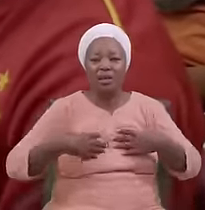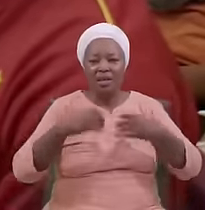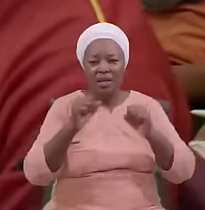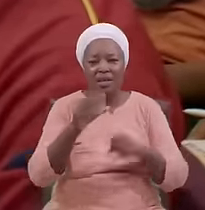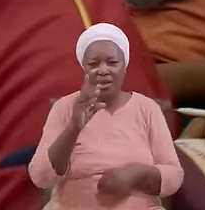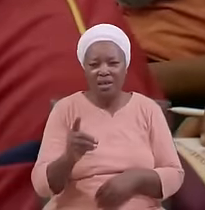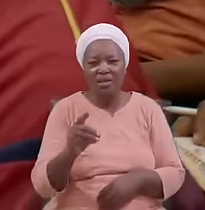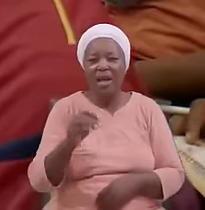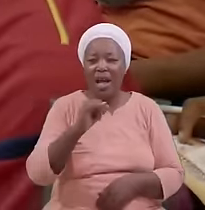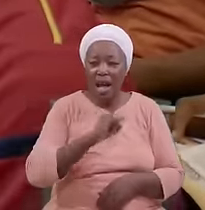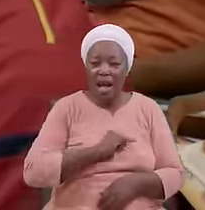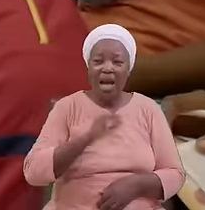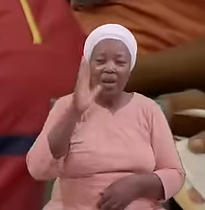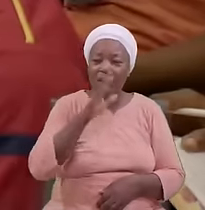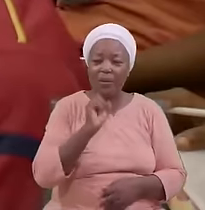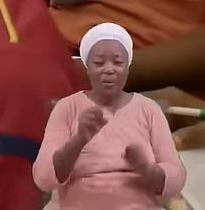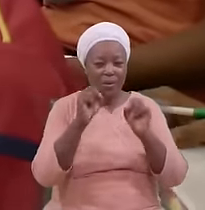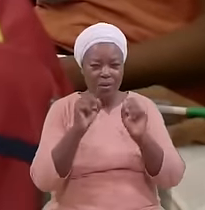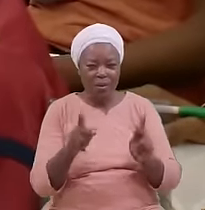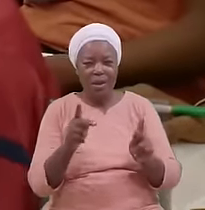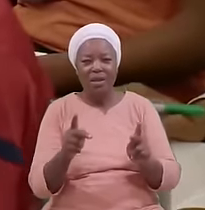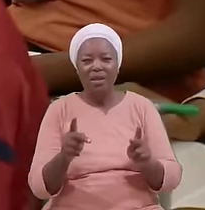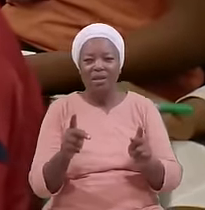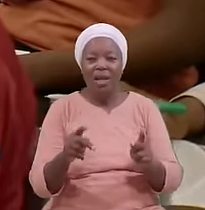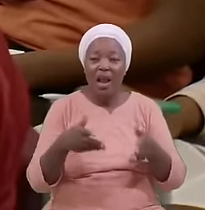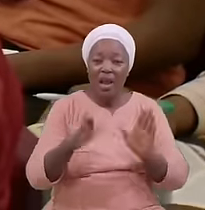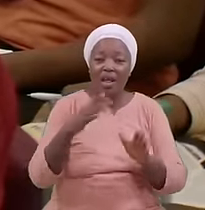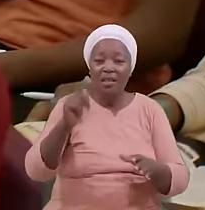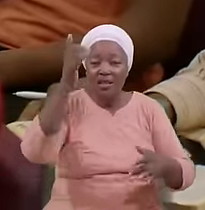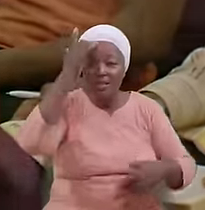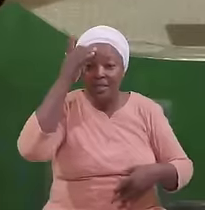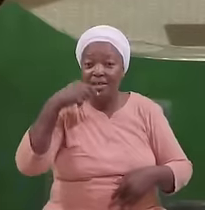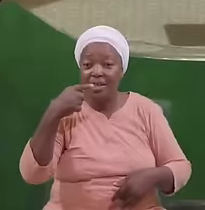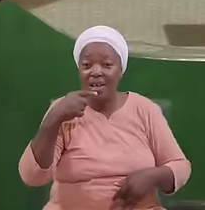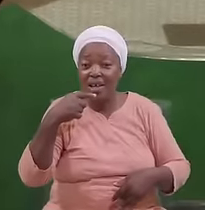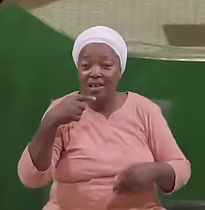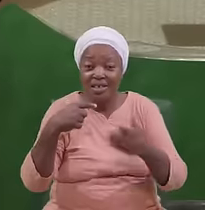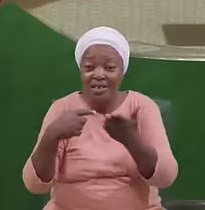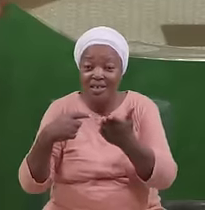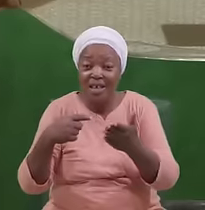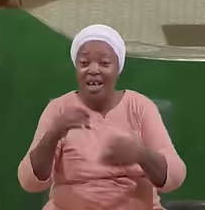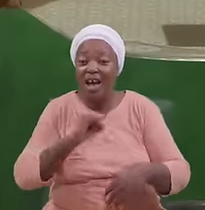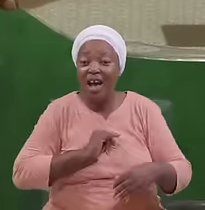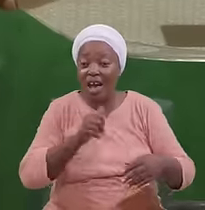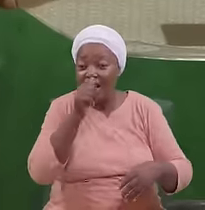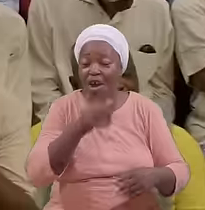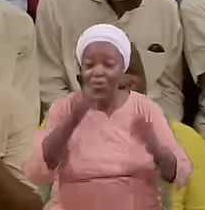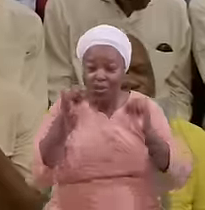I will be whole. Let the sick say. Let the weak